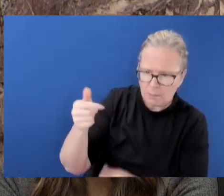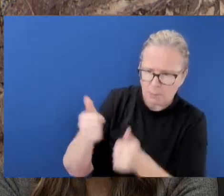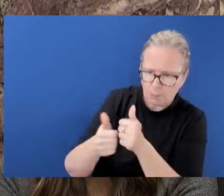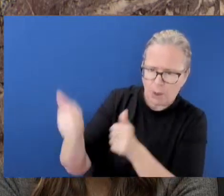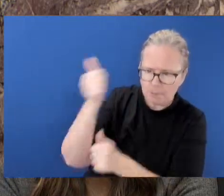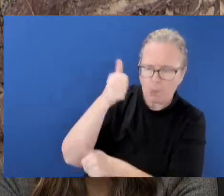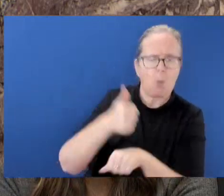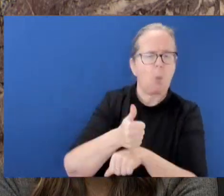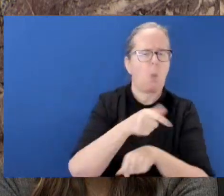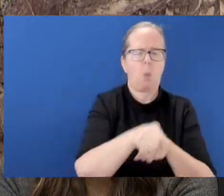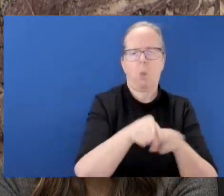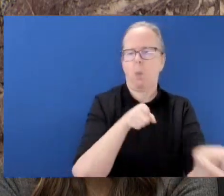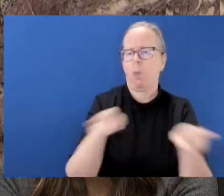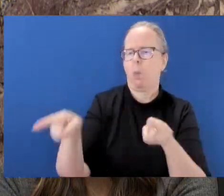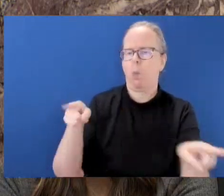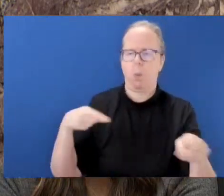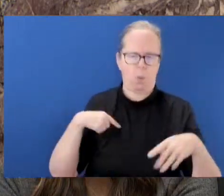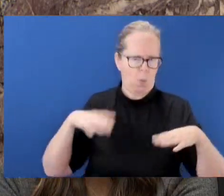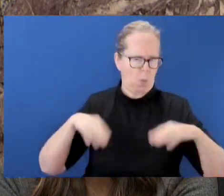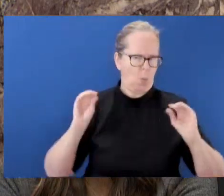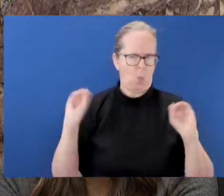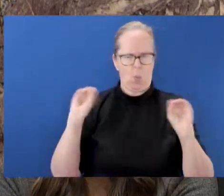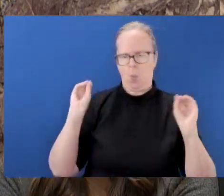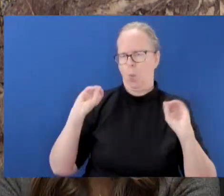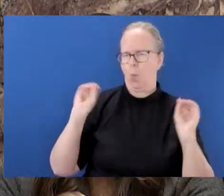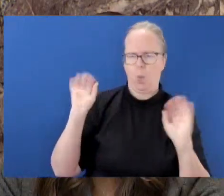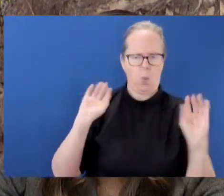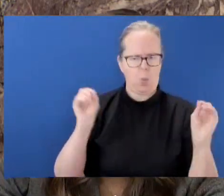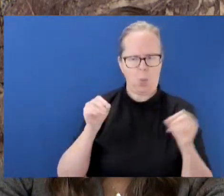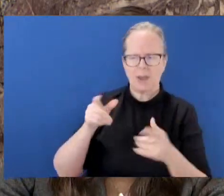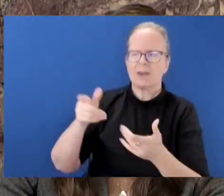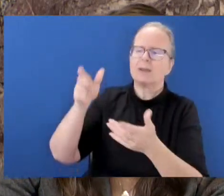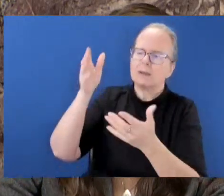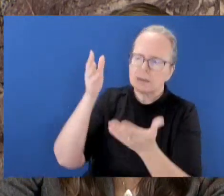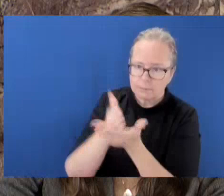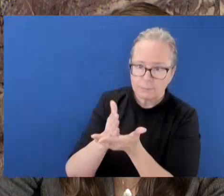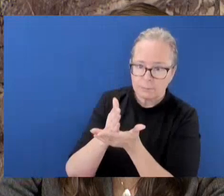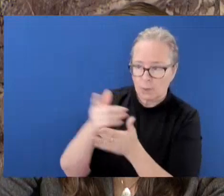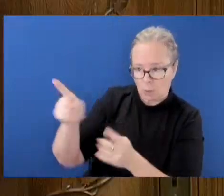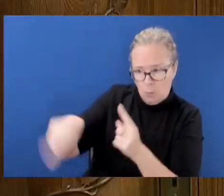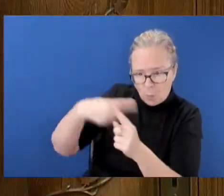housing hypocrisy and the struggles that British Columbians are